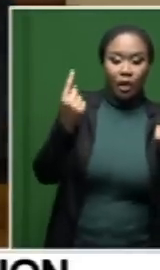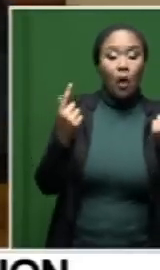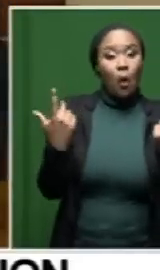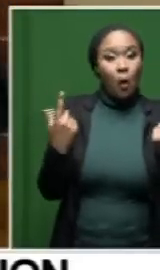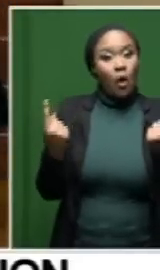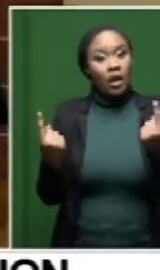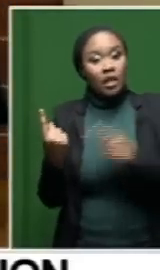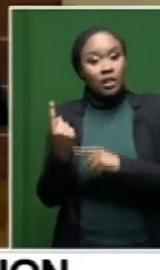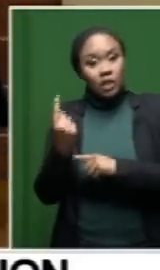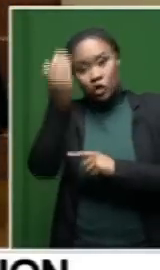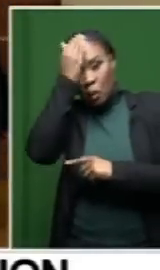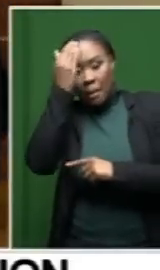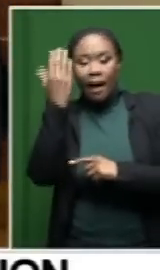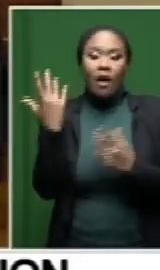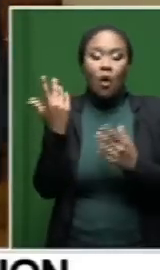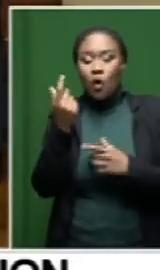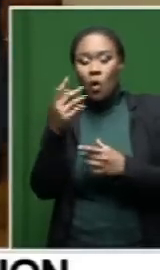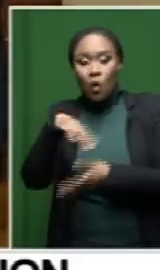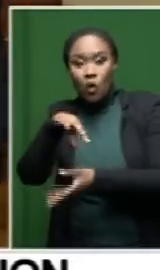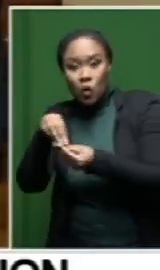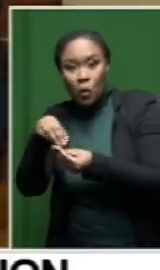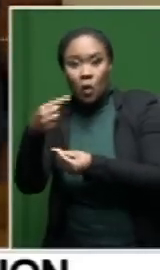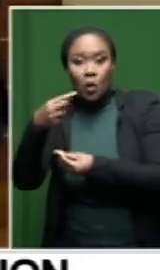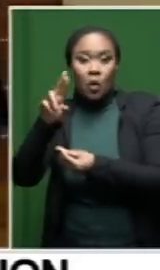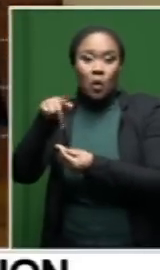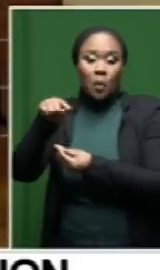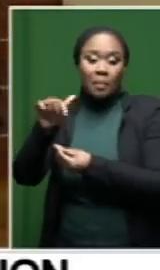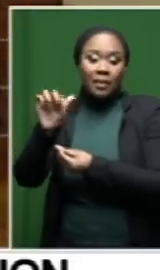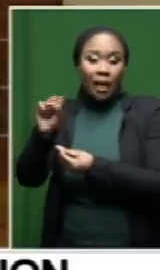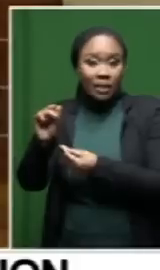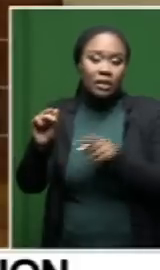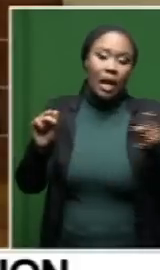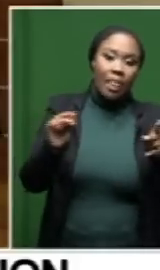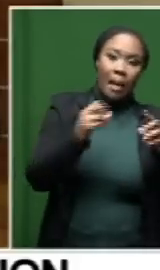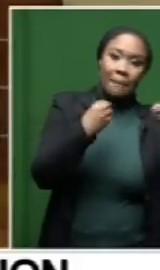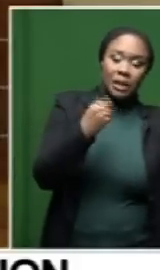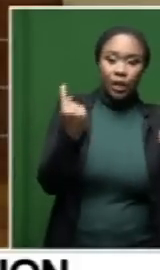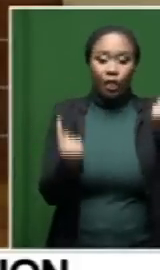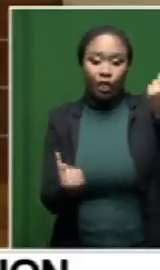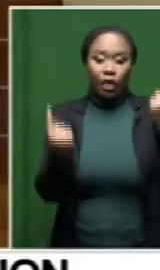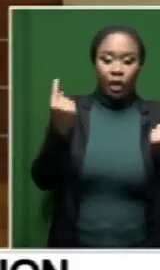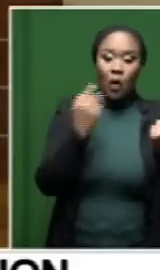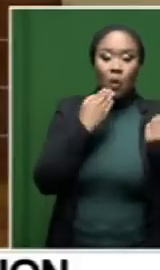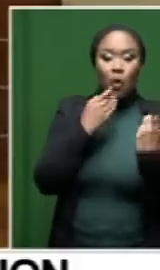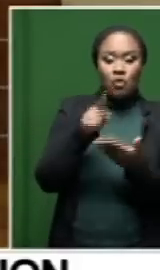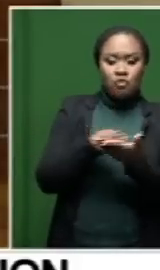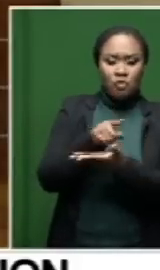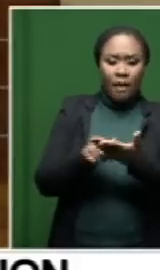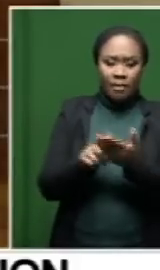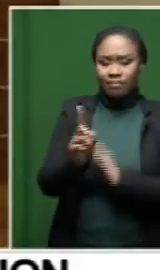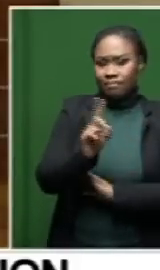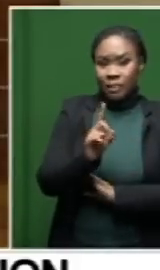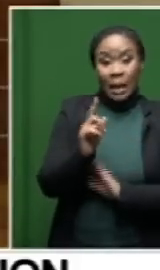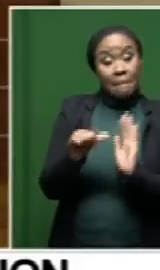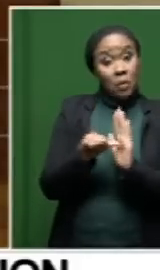Guptas and other business interests. This is a national calamity. And it is urgent that actually it receives a